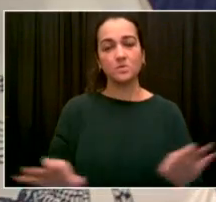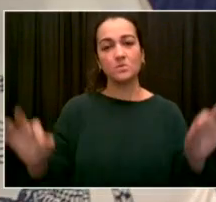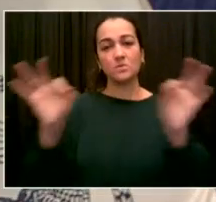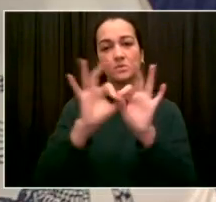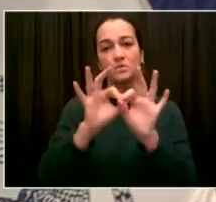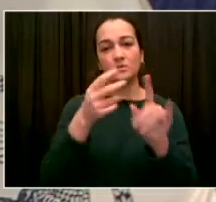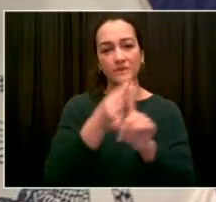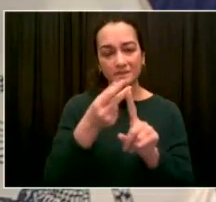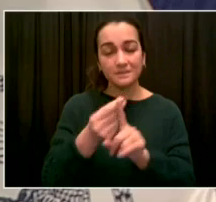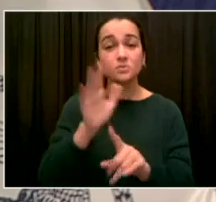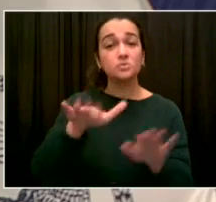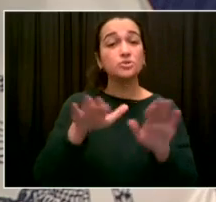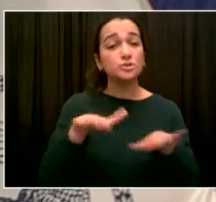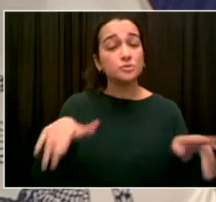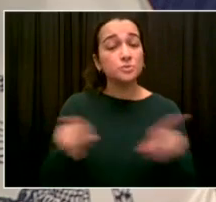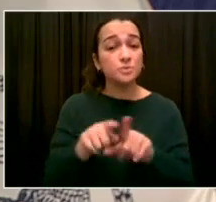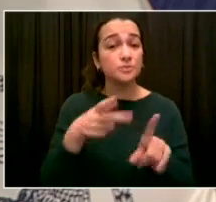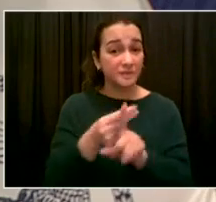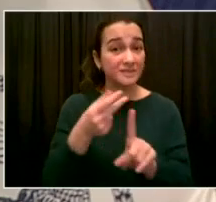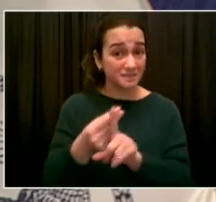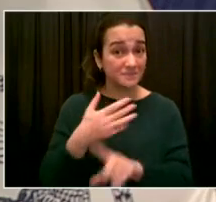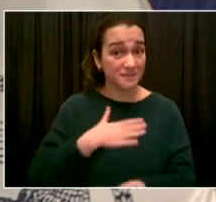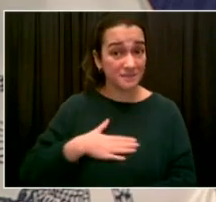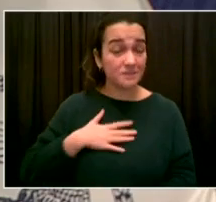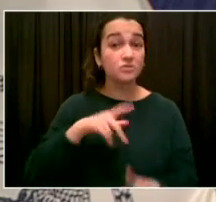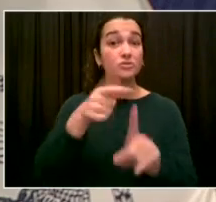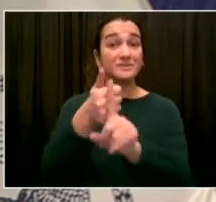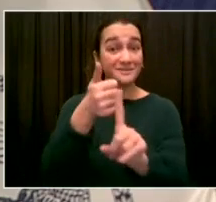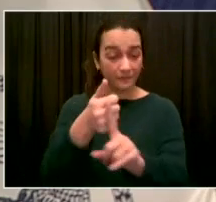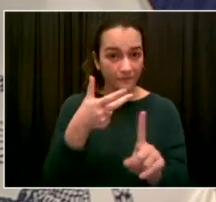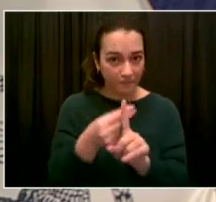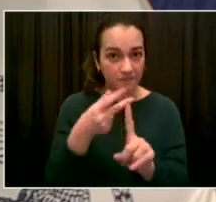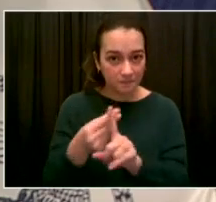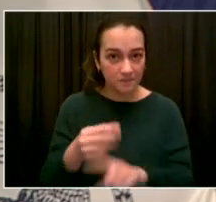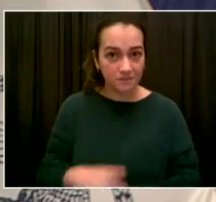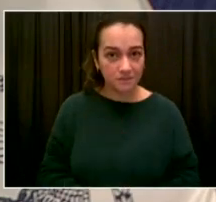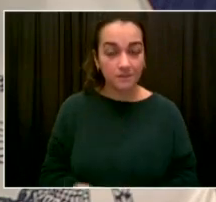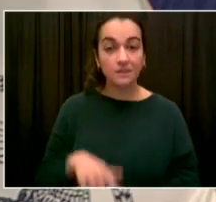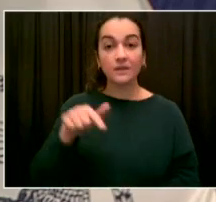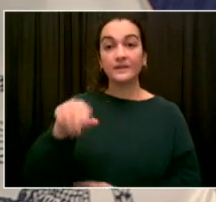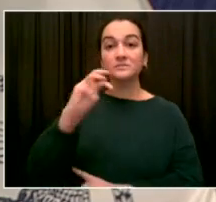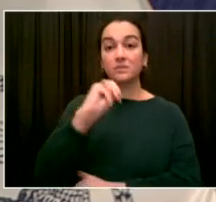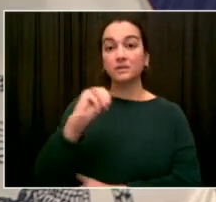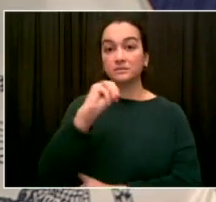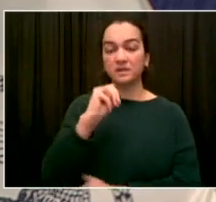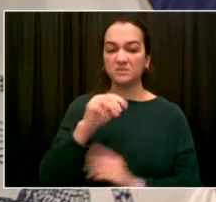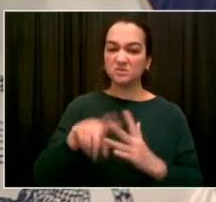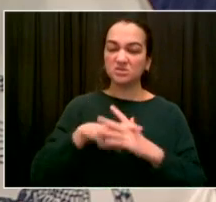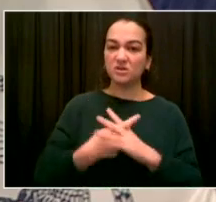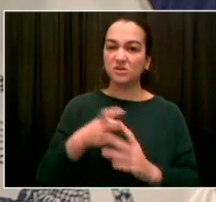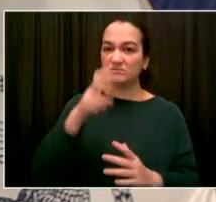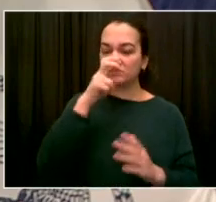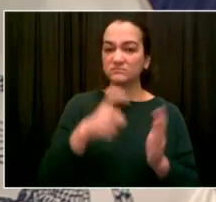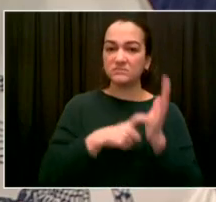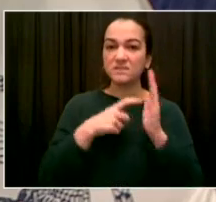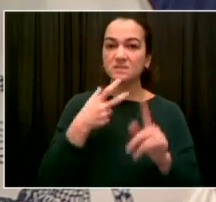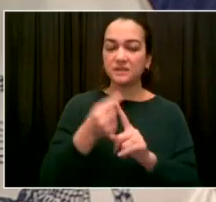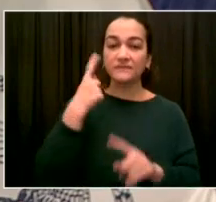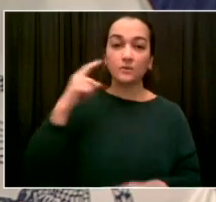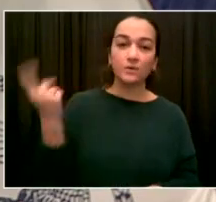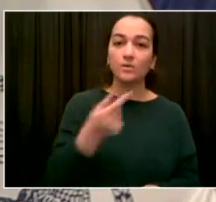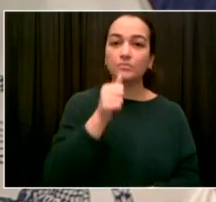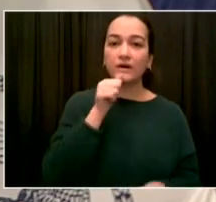fight back and limit the impact of Omicron for what looks to be the brief time it will be very, very much in our